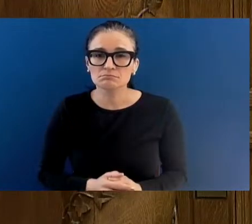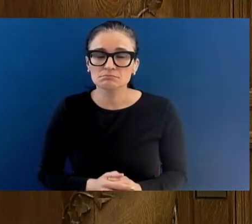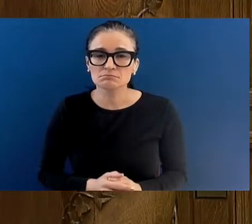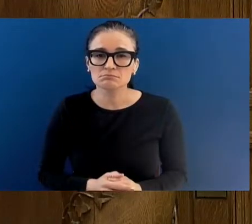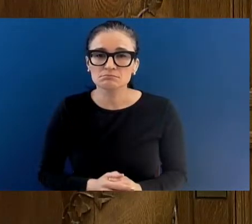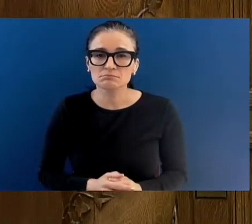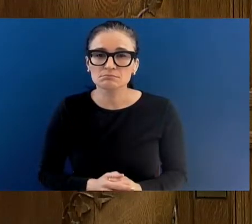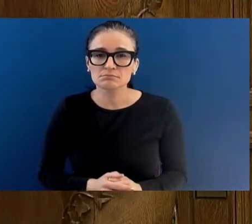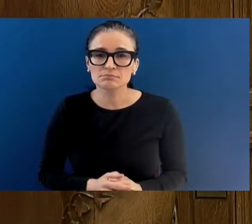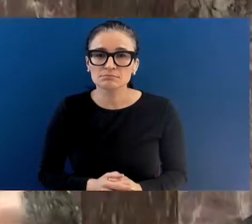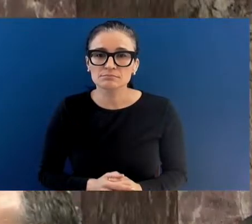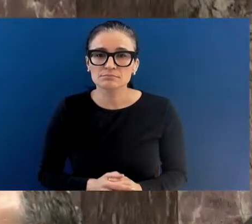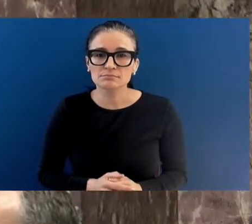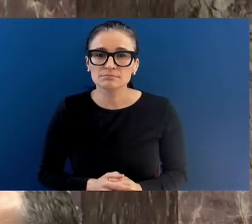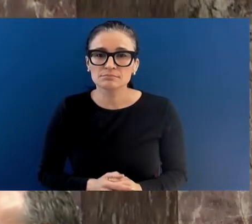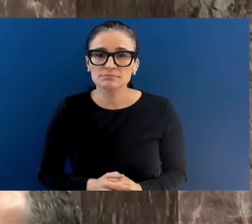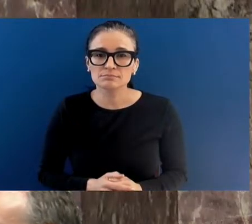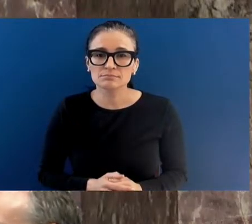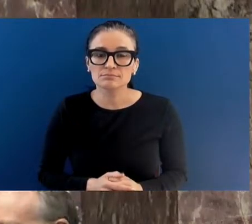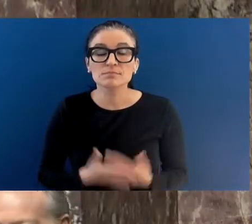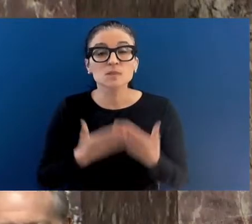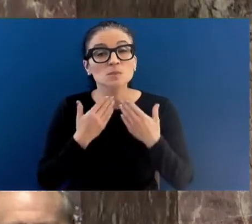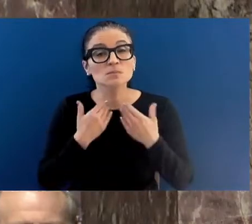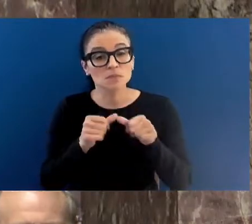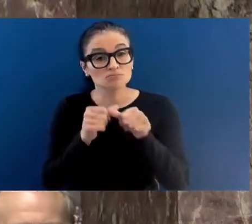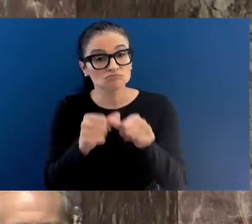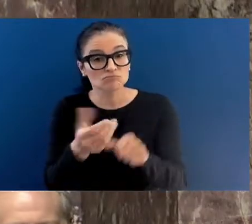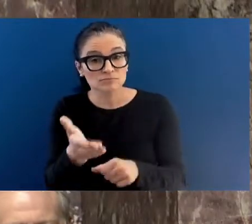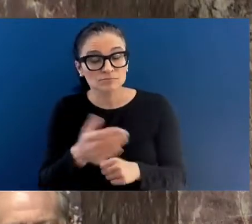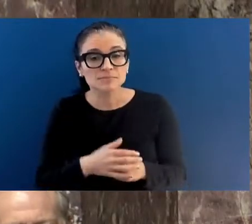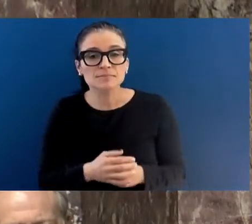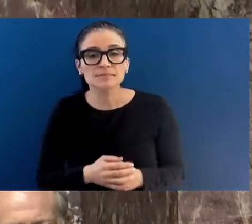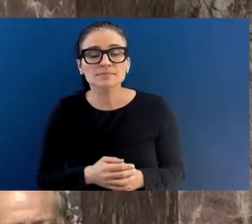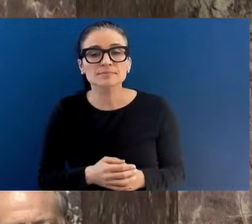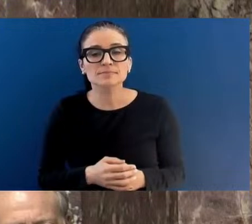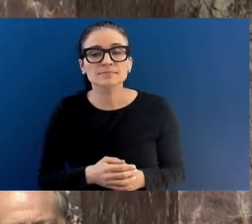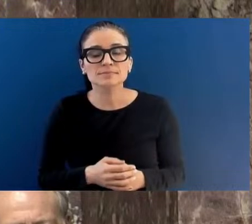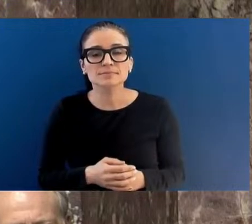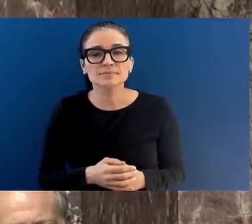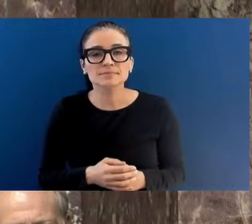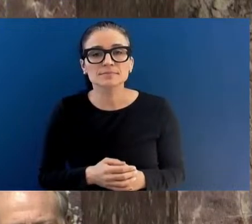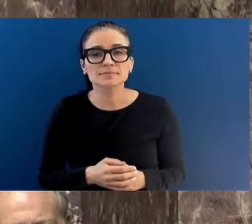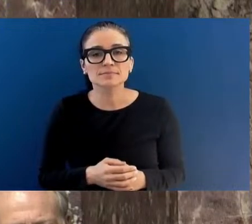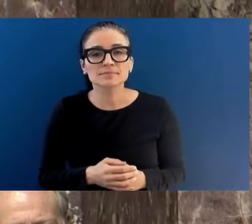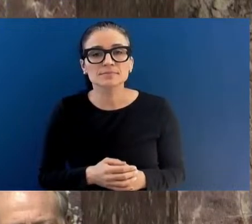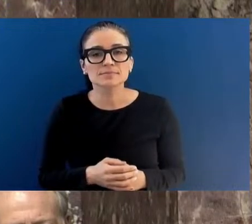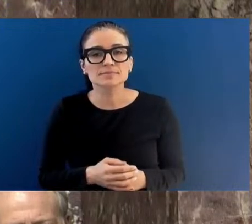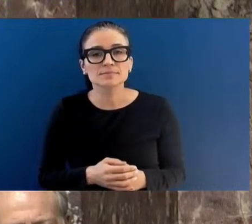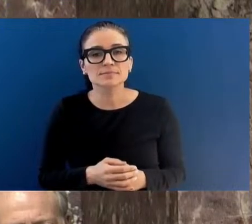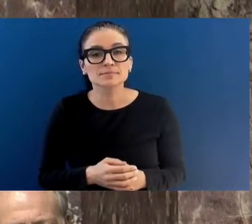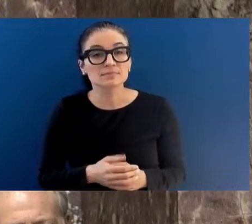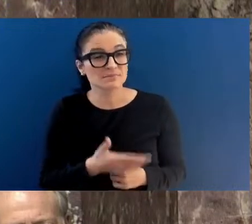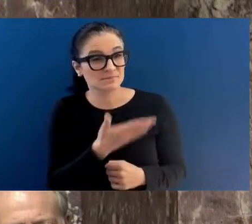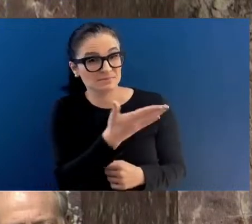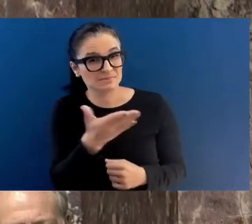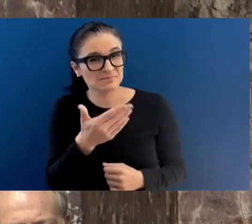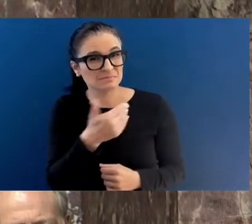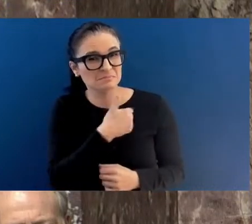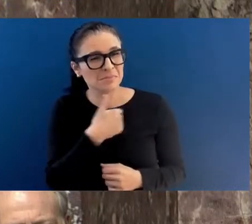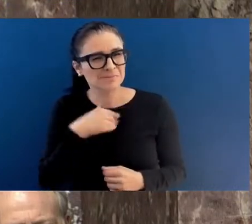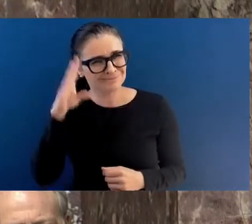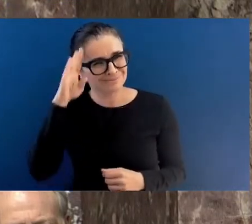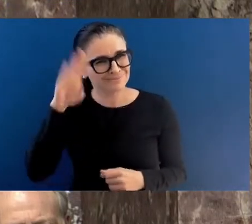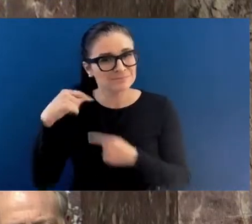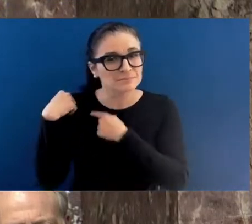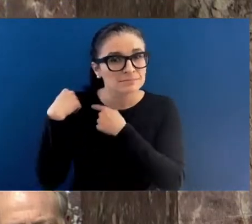Minister will continue. Thank you, Honourable Speaker. Members will know that since 2017, we've been working on this issue. One of the